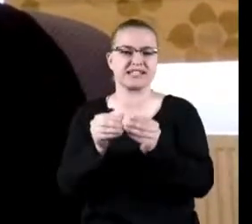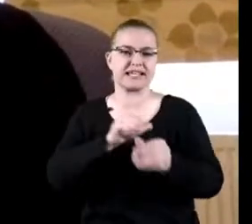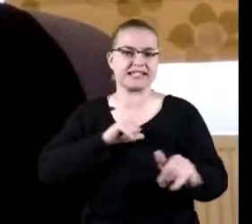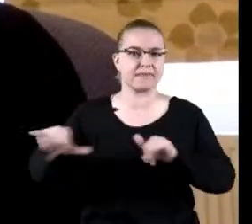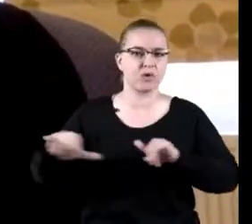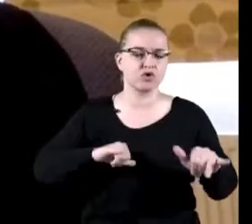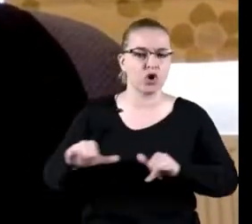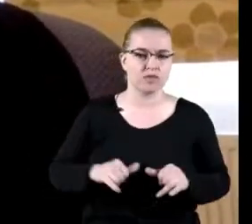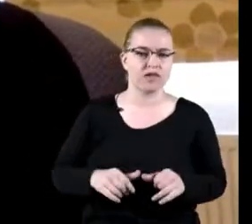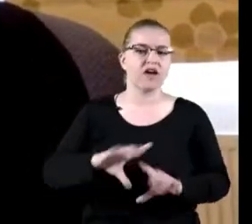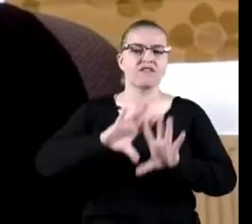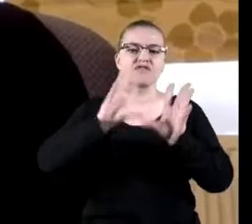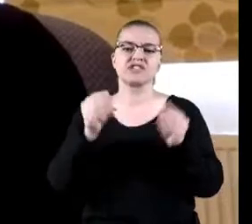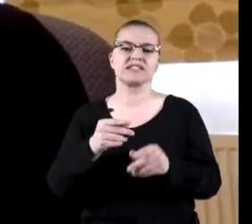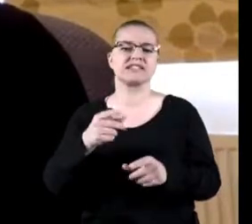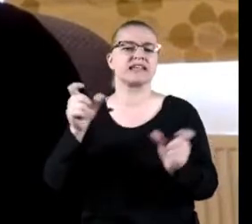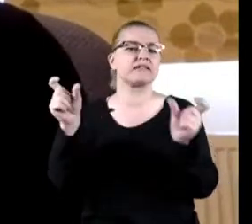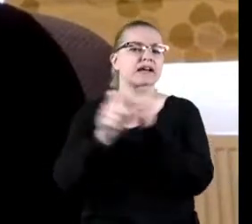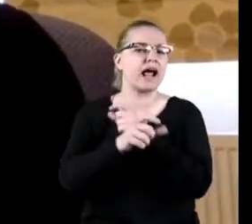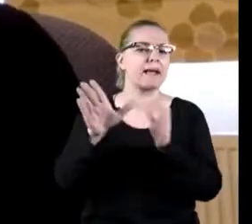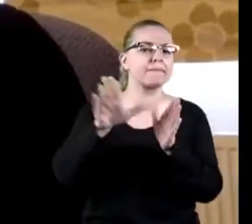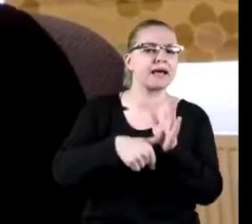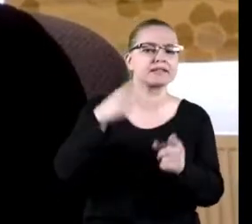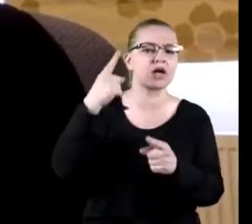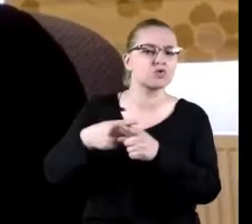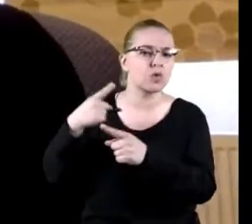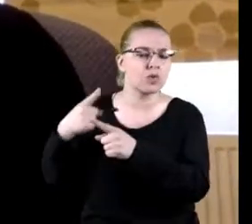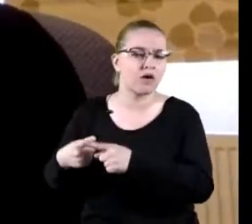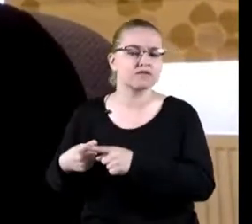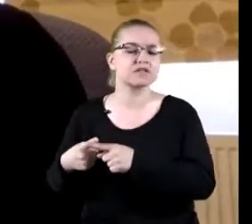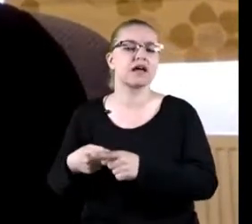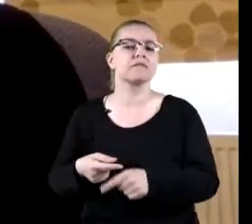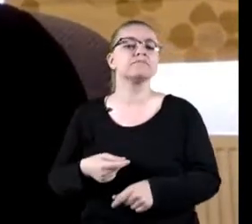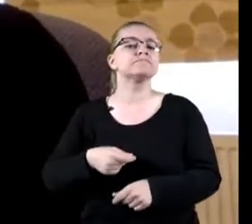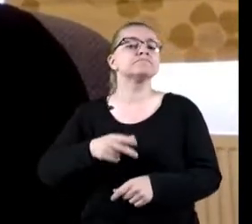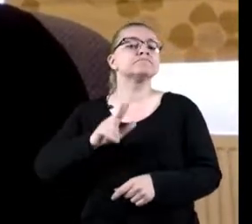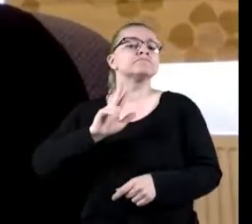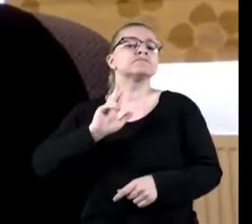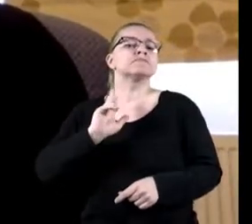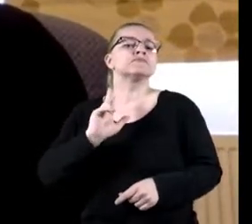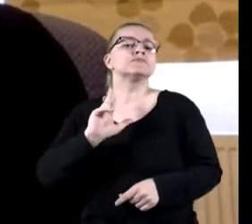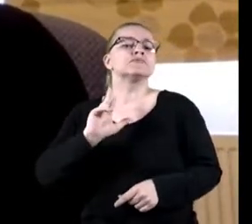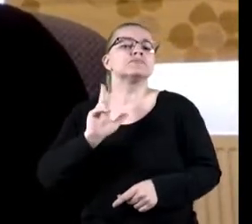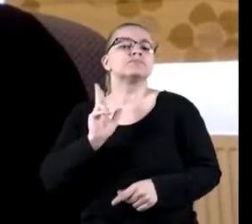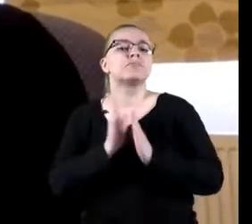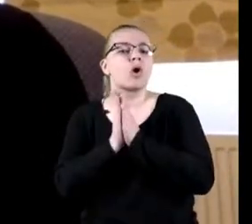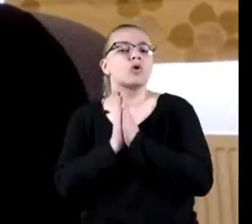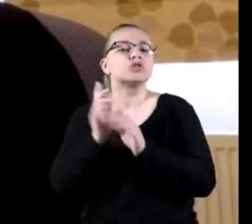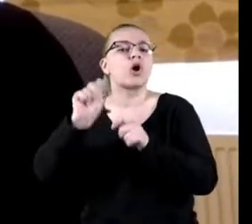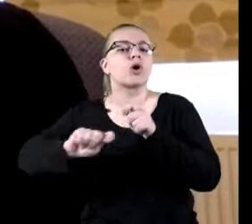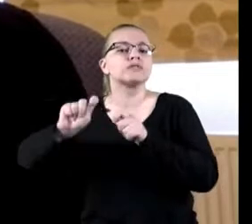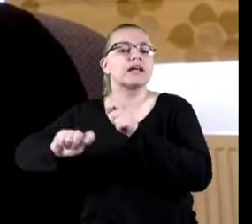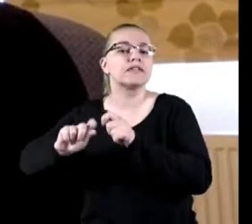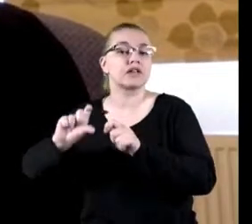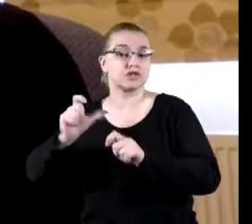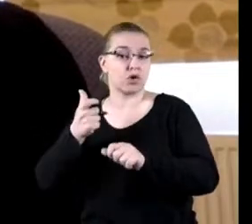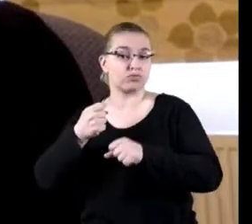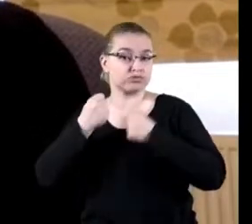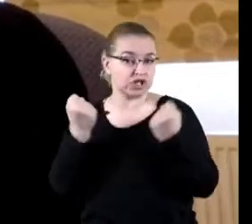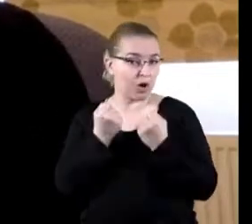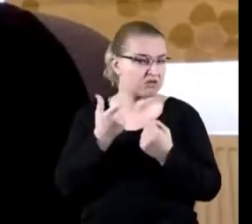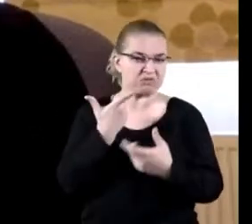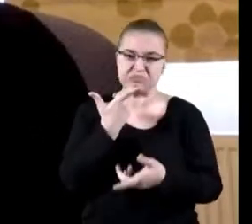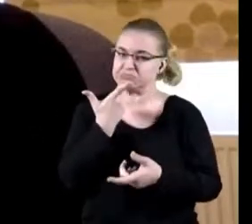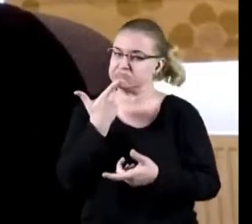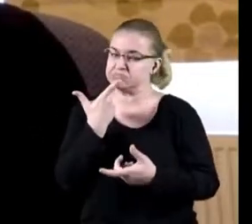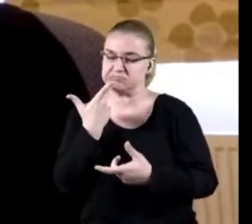time to assess what has and has not been working and adjust accordingly. In conclusion, I